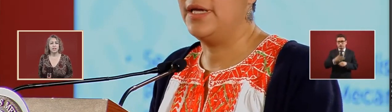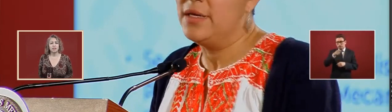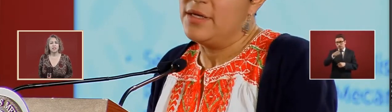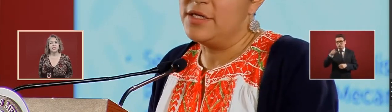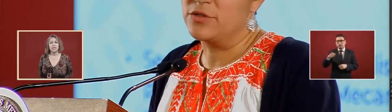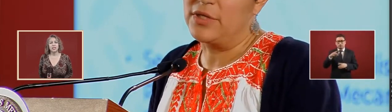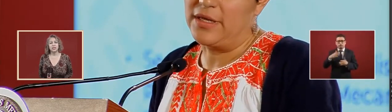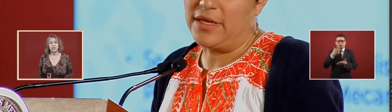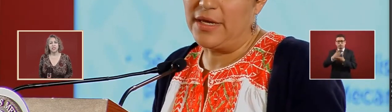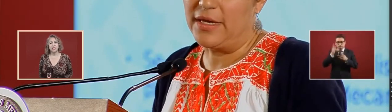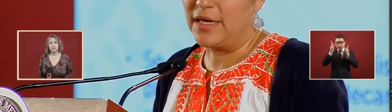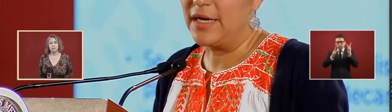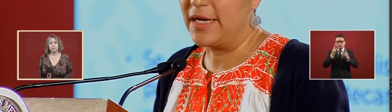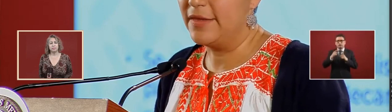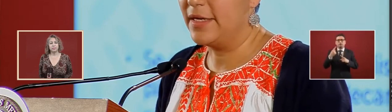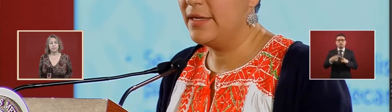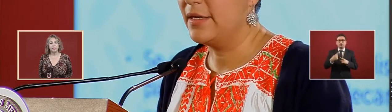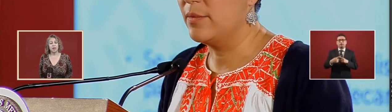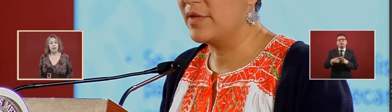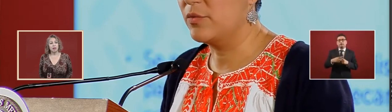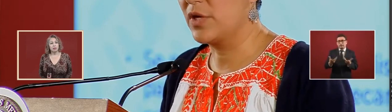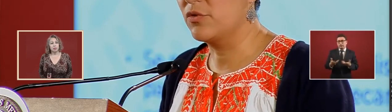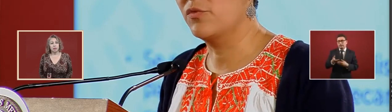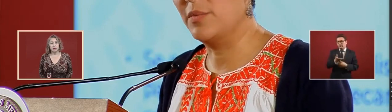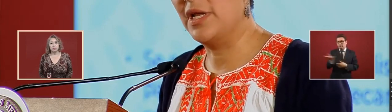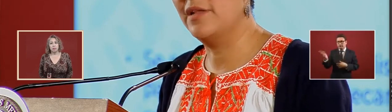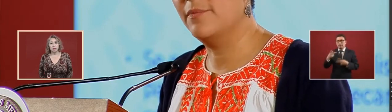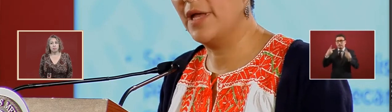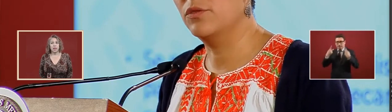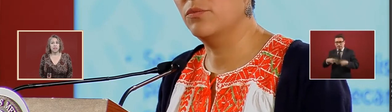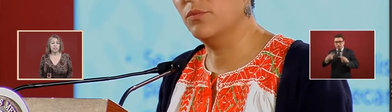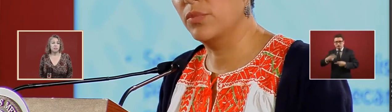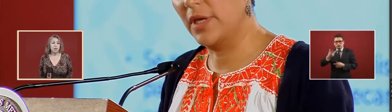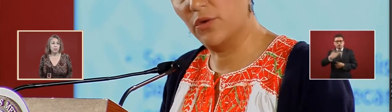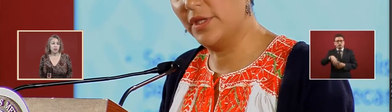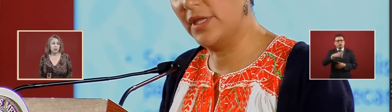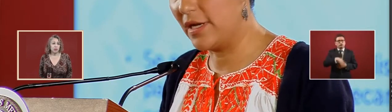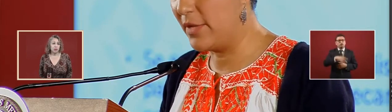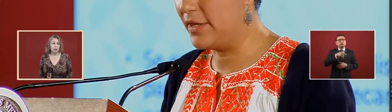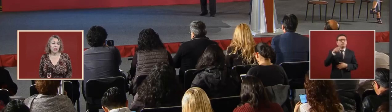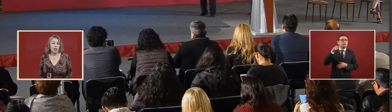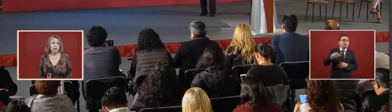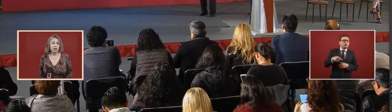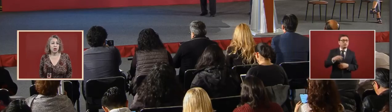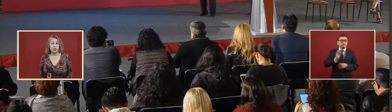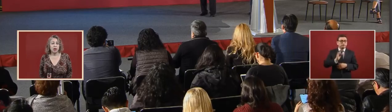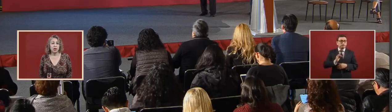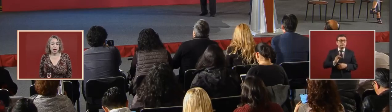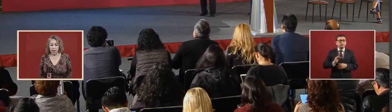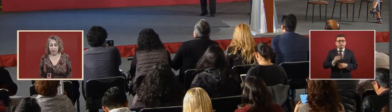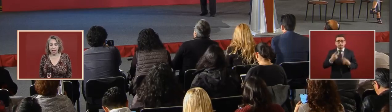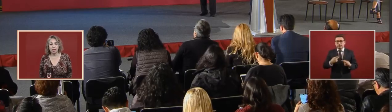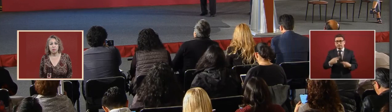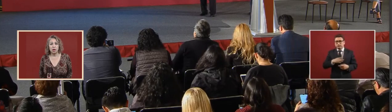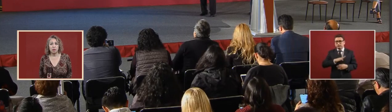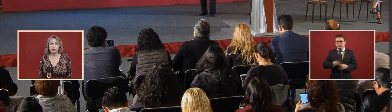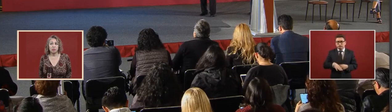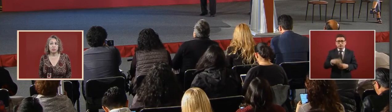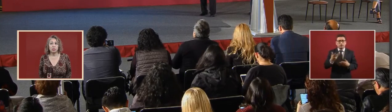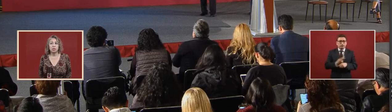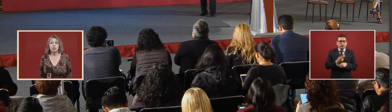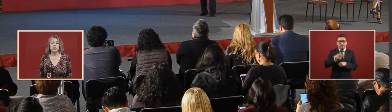por la gente que está buscando a sus familiares va cotidianamente can go there and let them